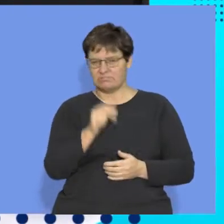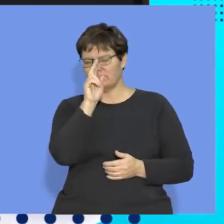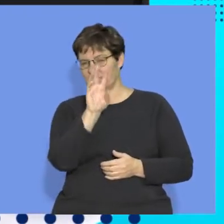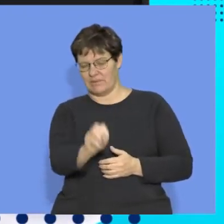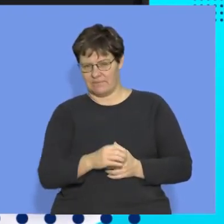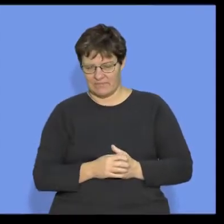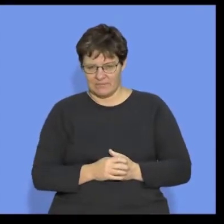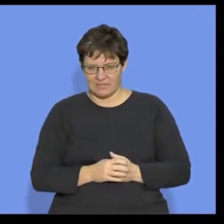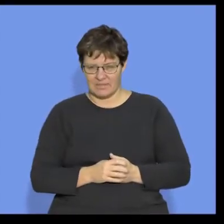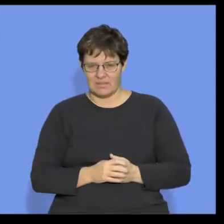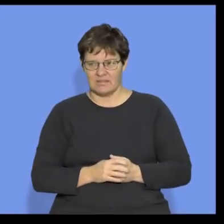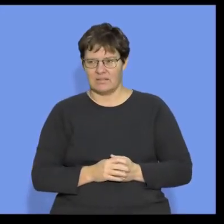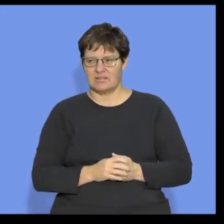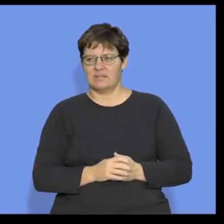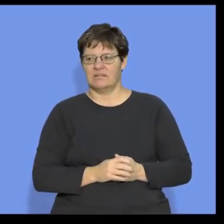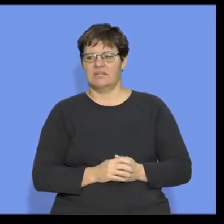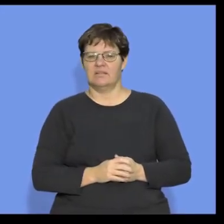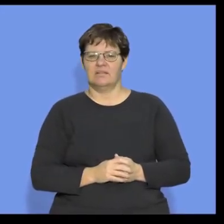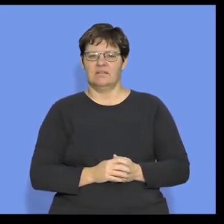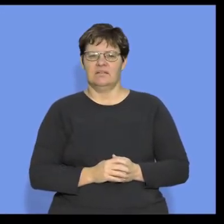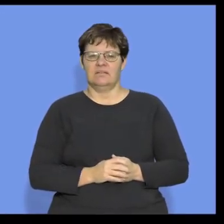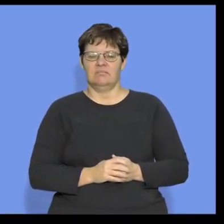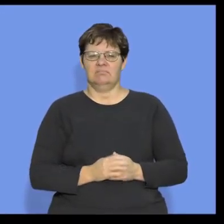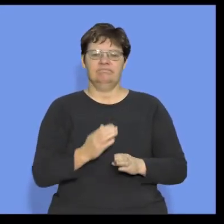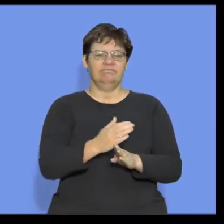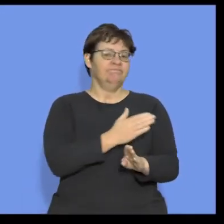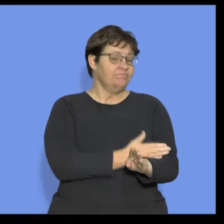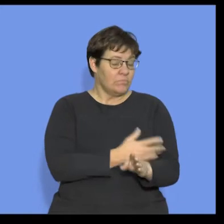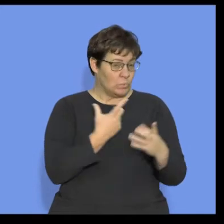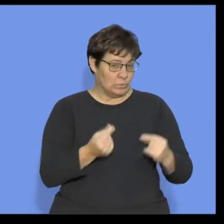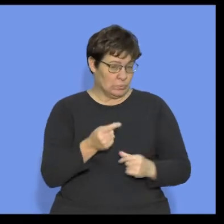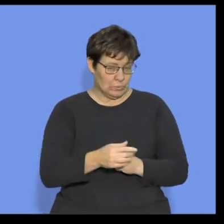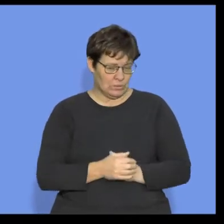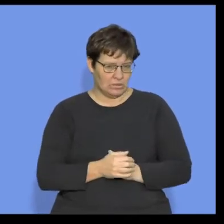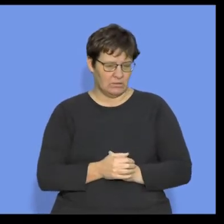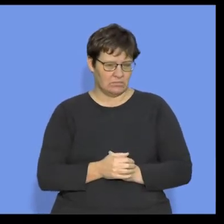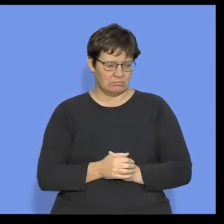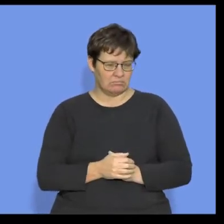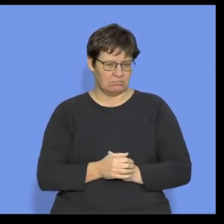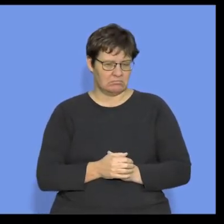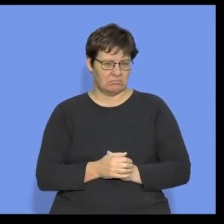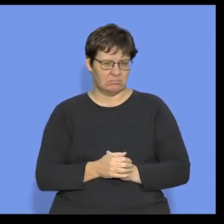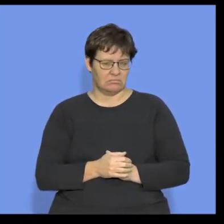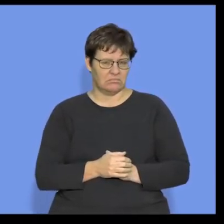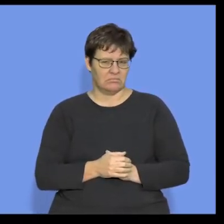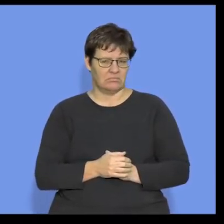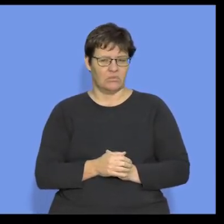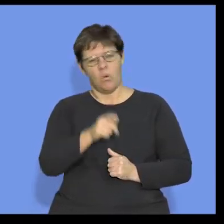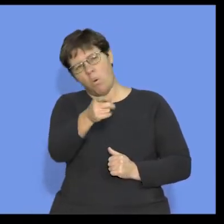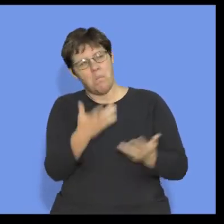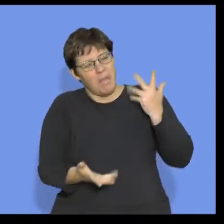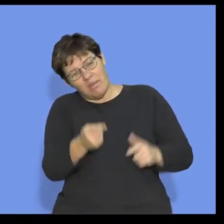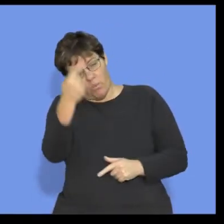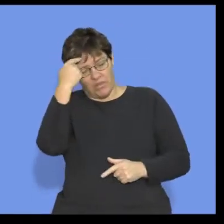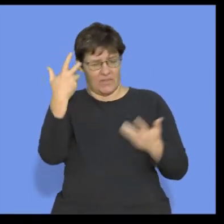today. So on the probability. So before we do that, what do you think, or have you ever thought about